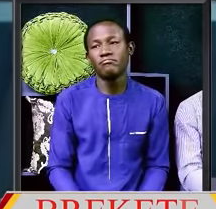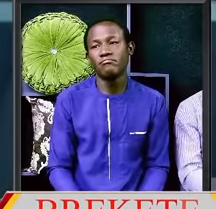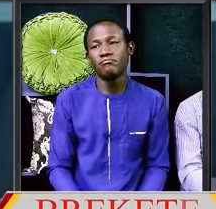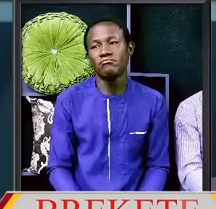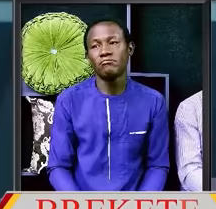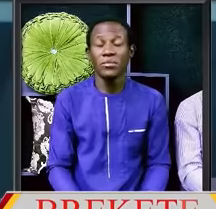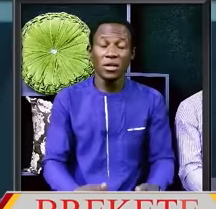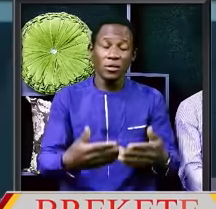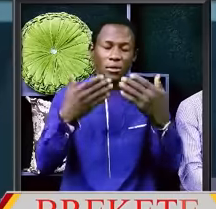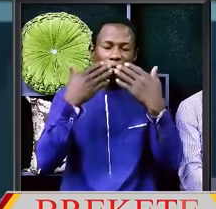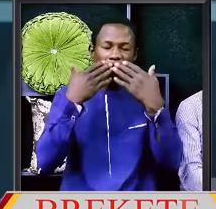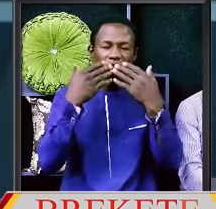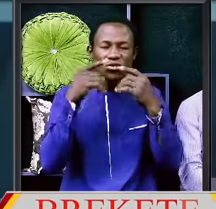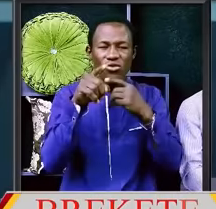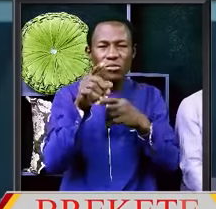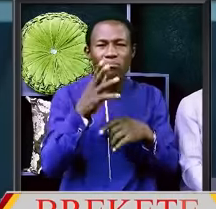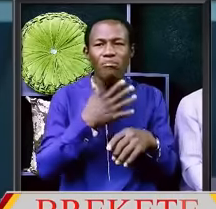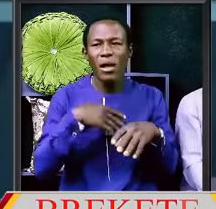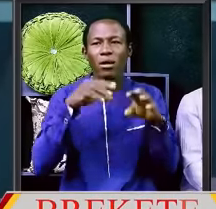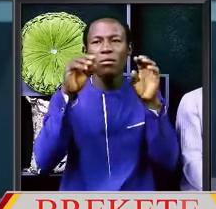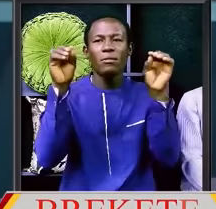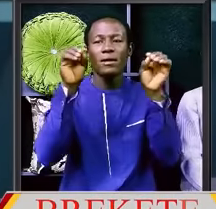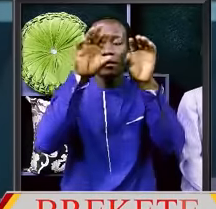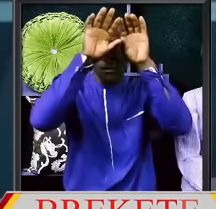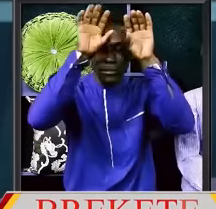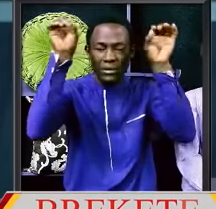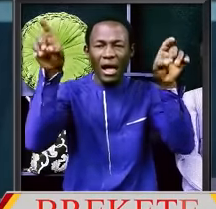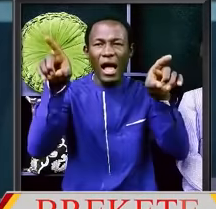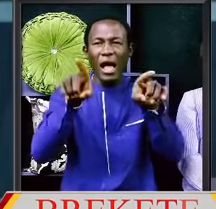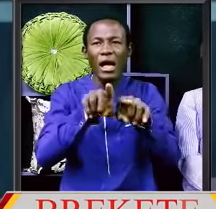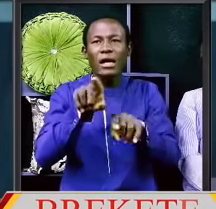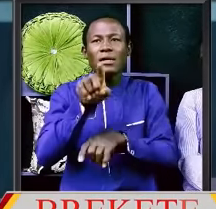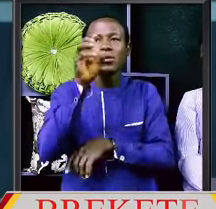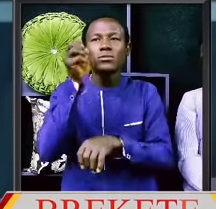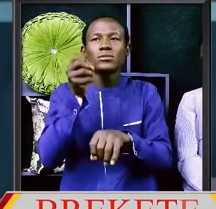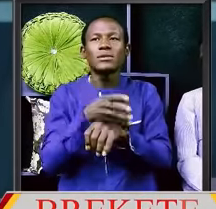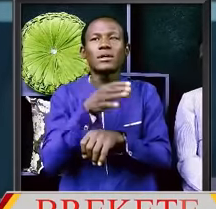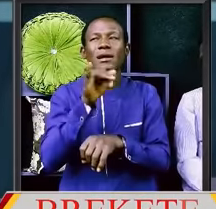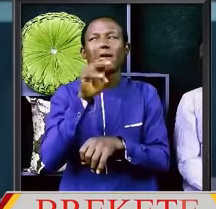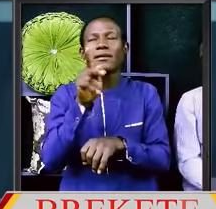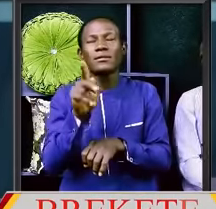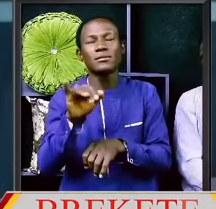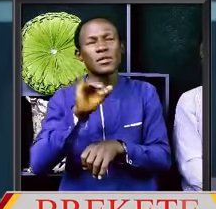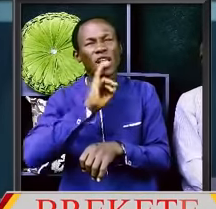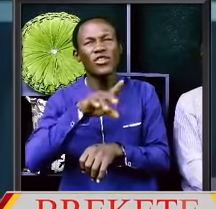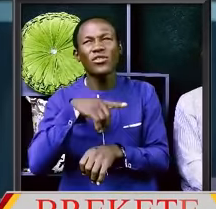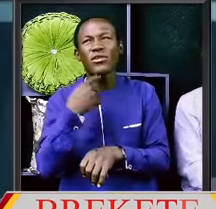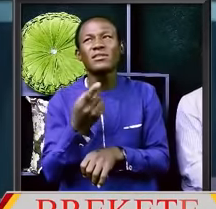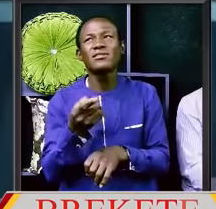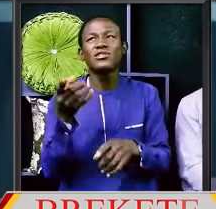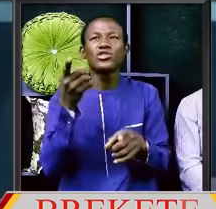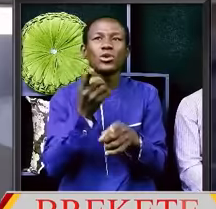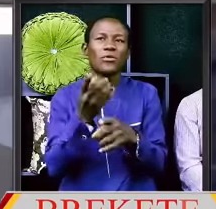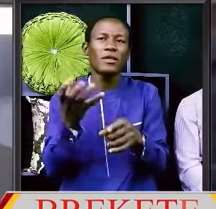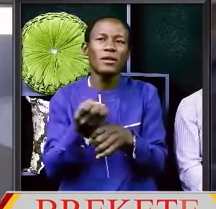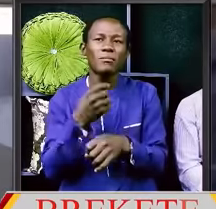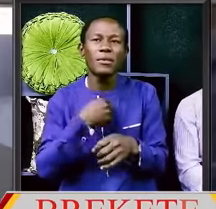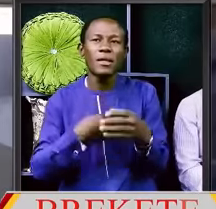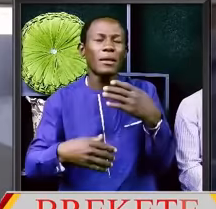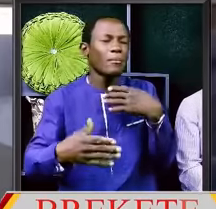Thank you, my ordinary president. You know, as cousin I did talk, it just take me back to my elder brother way